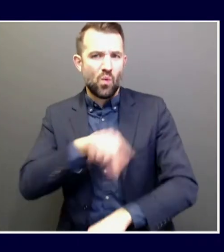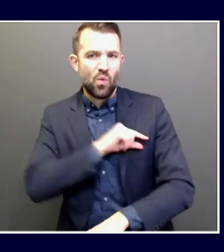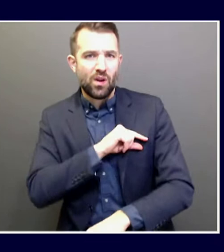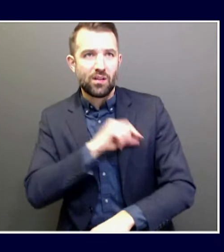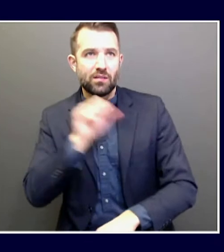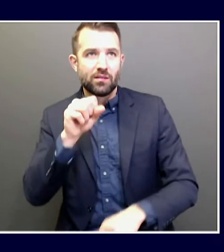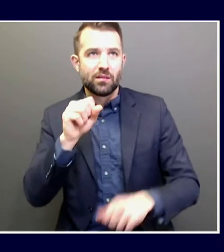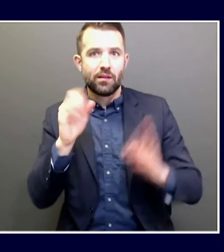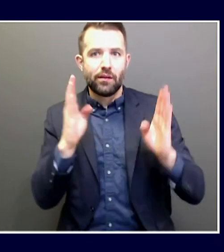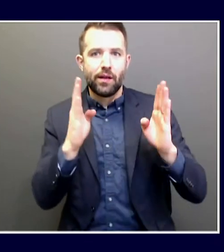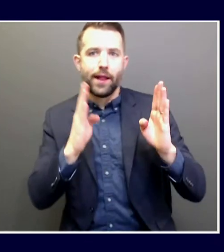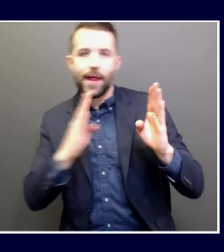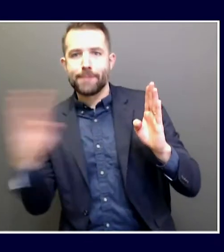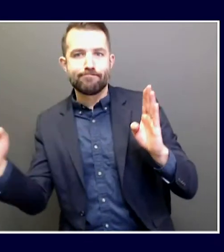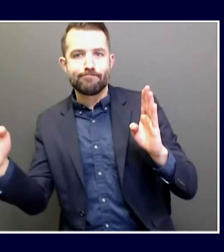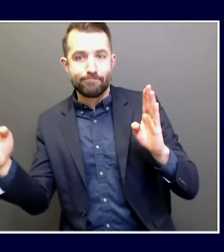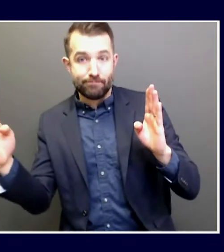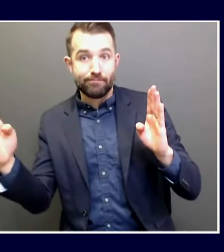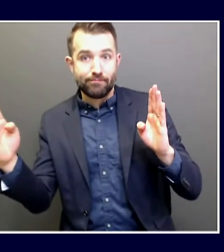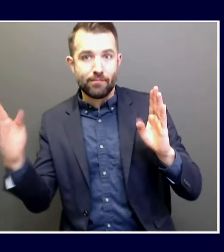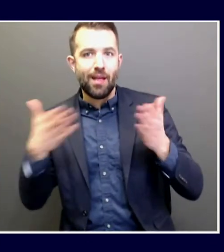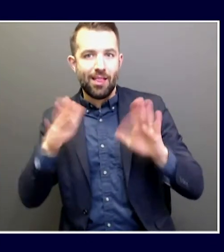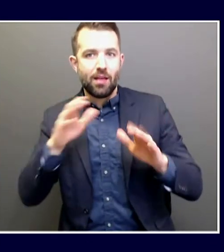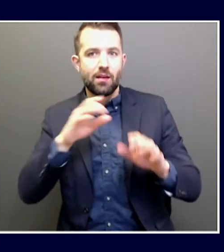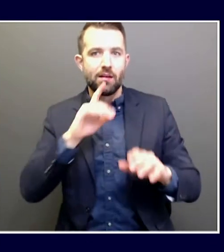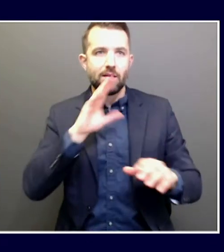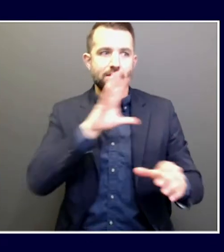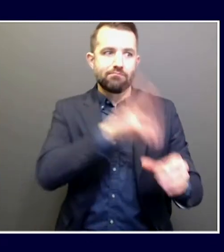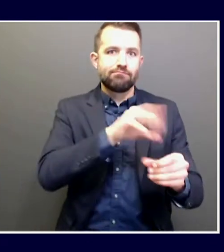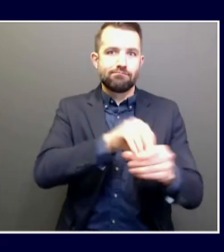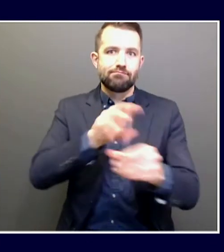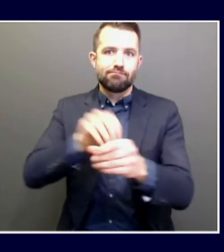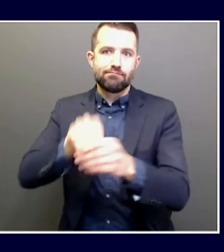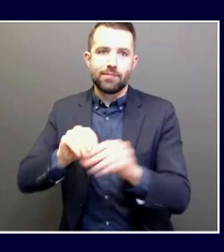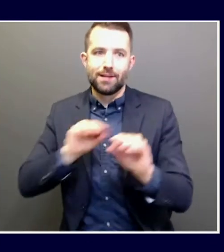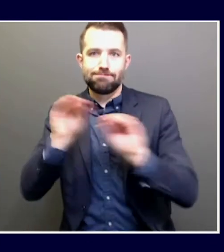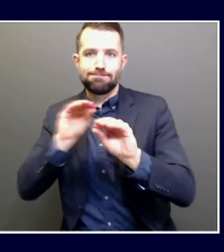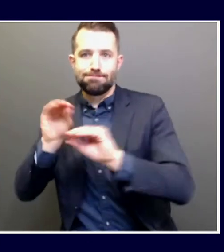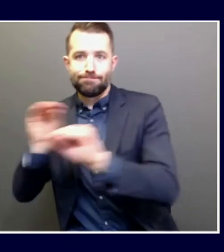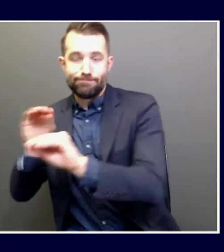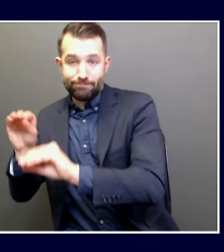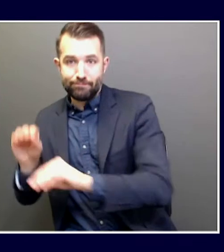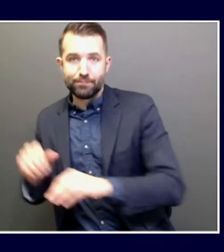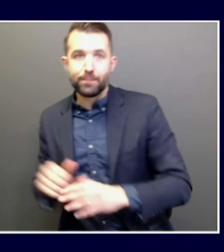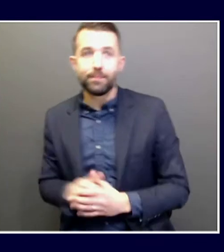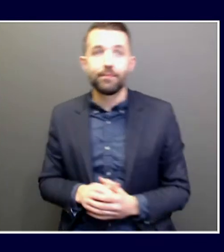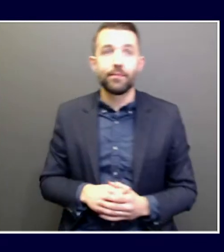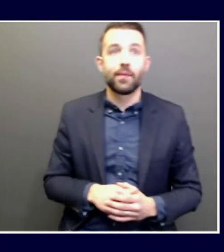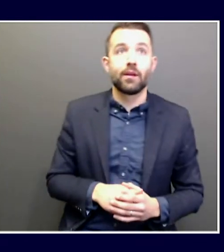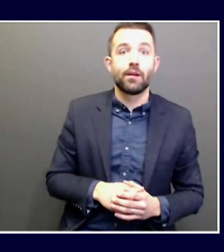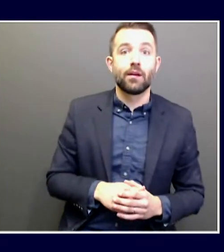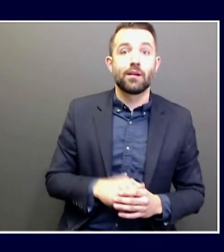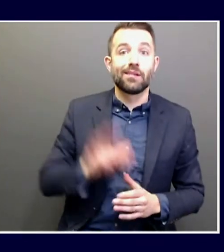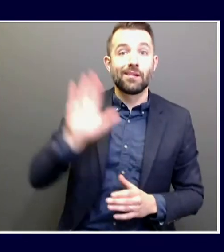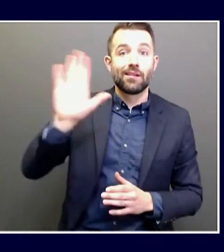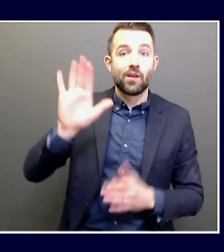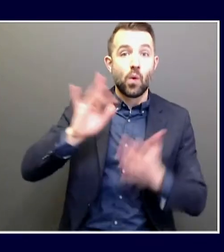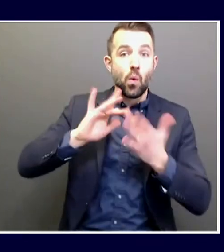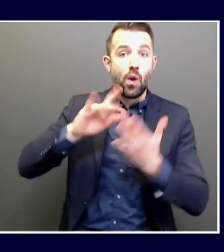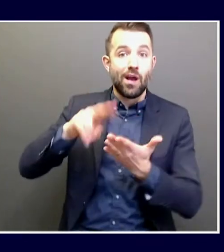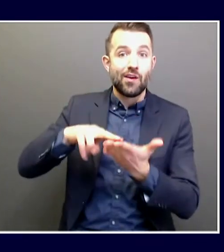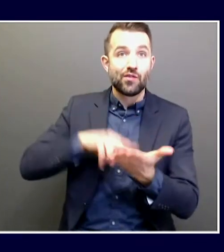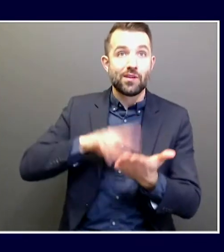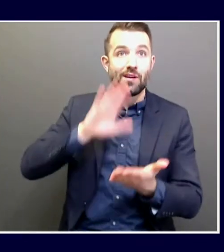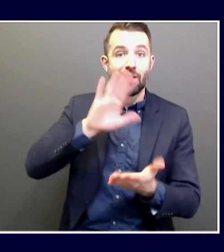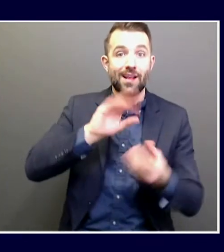registry, and it reads that data and then generates the visualizations and percentages that you see. With that change, the algorithm